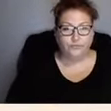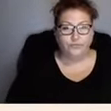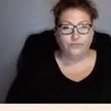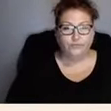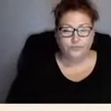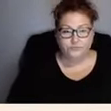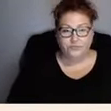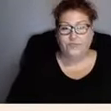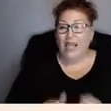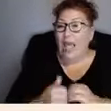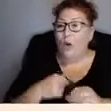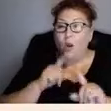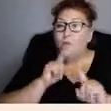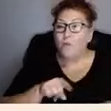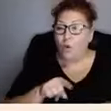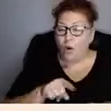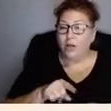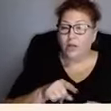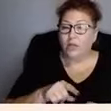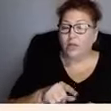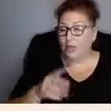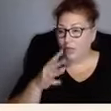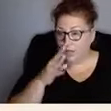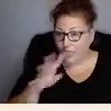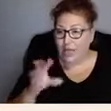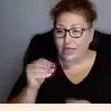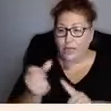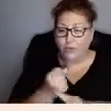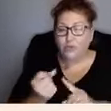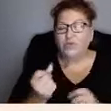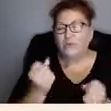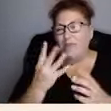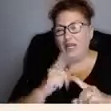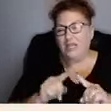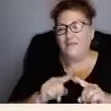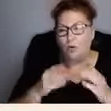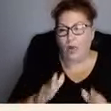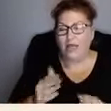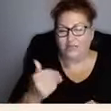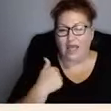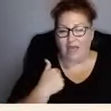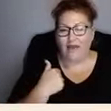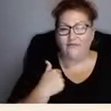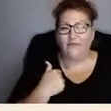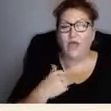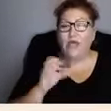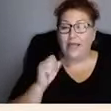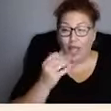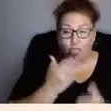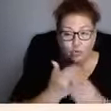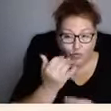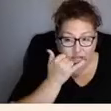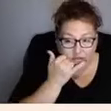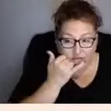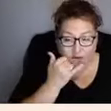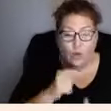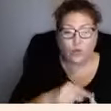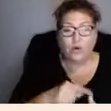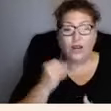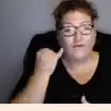How do I report abuse and neglect? There's a lot of different ways to report abuse and neglect. Through telephone, and if you don't know